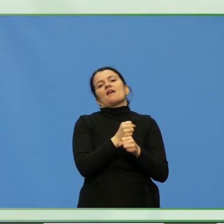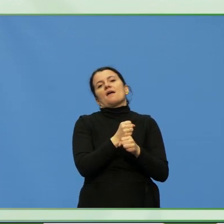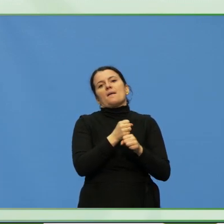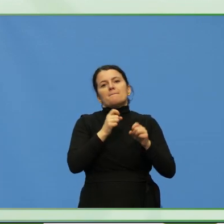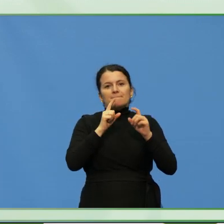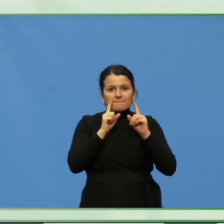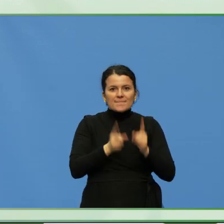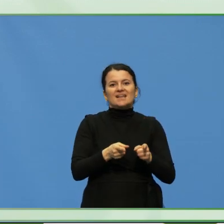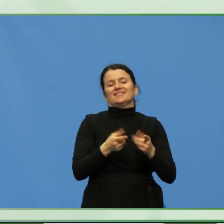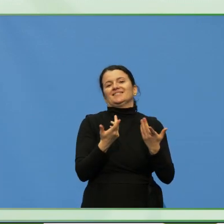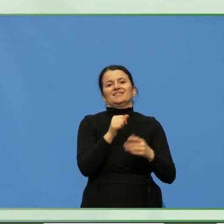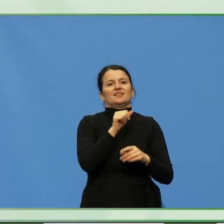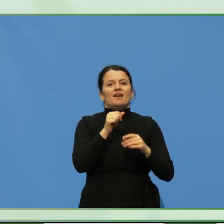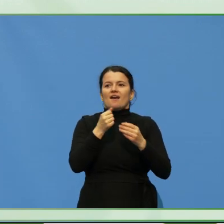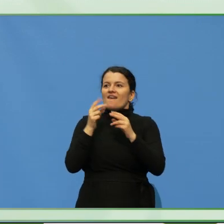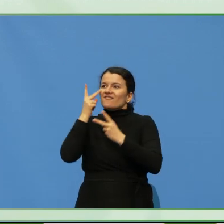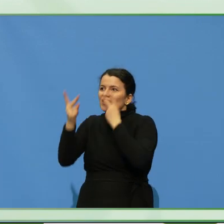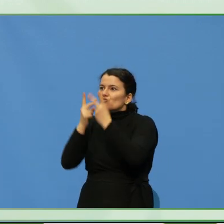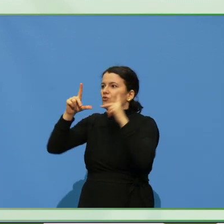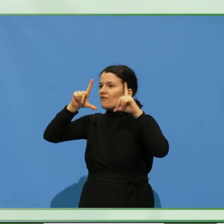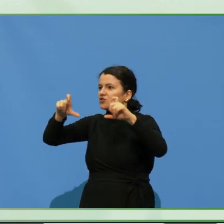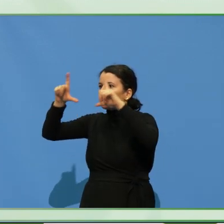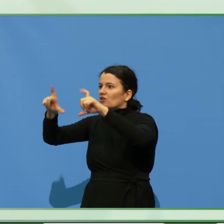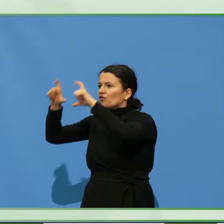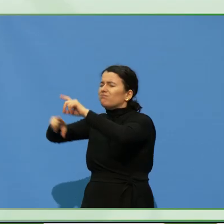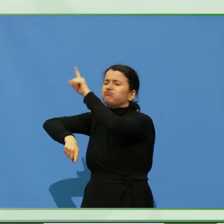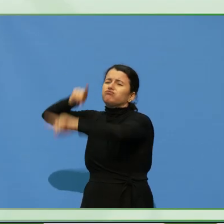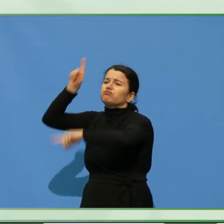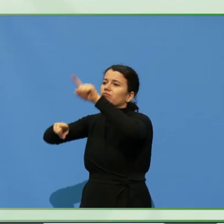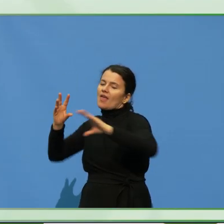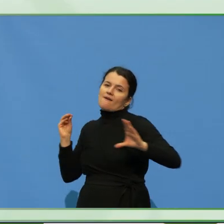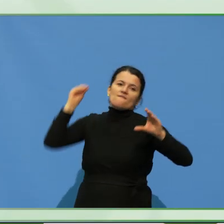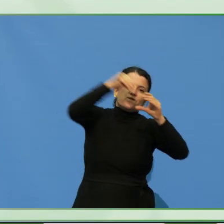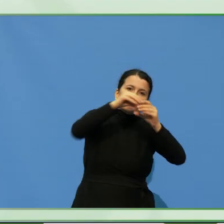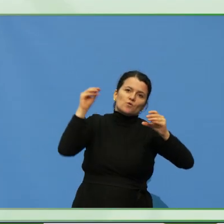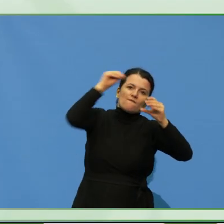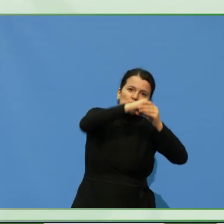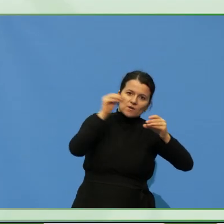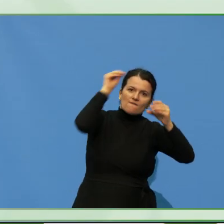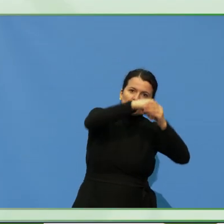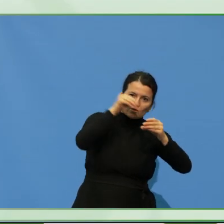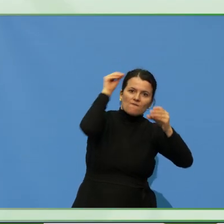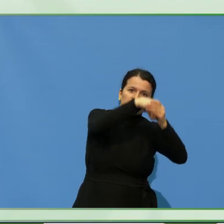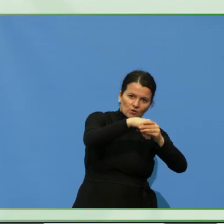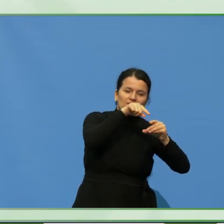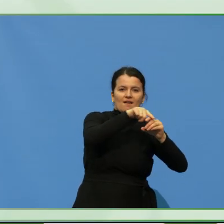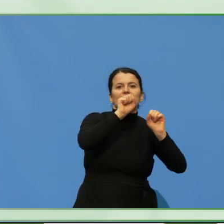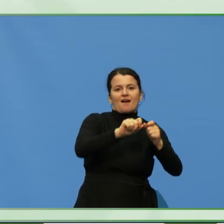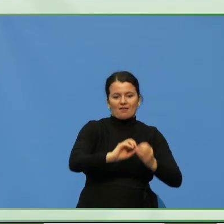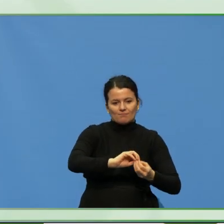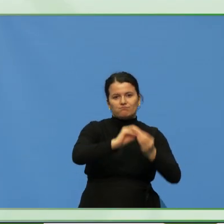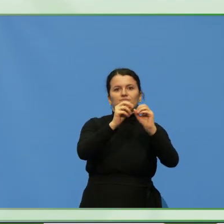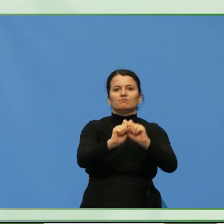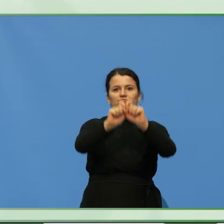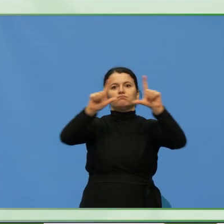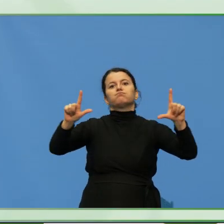large volumes of visual material to get to that specificity. So maybe to give some context, I have achondroplasia. That is the most common